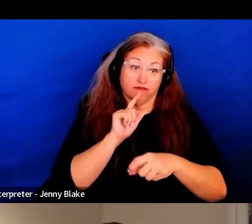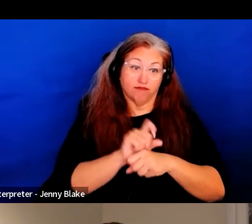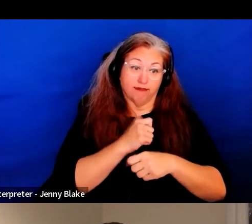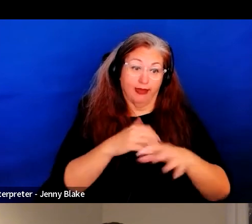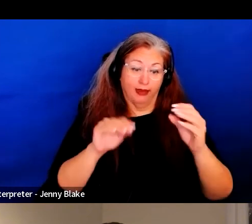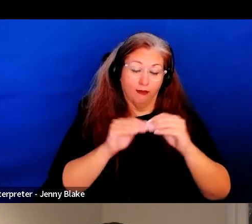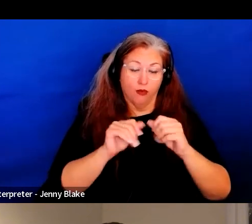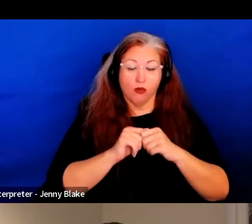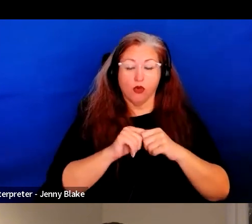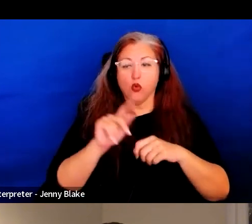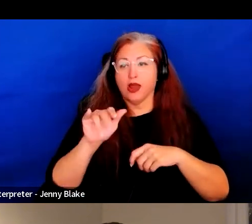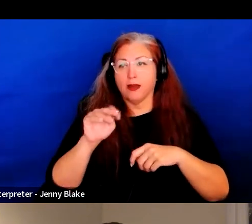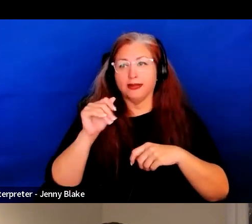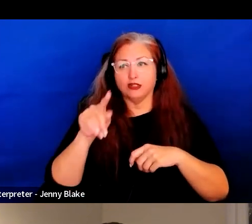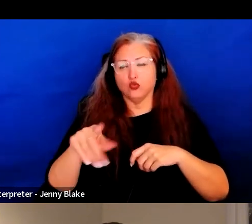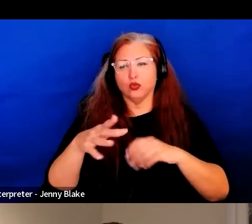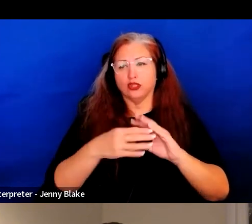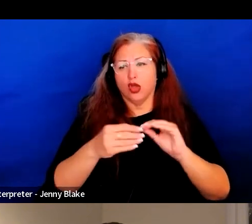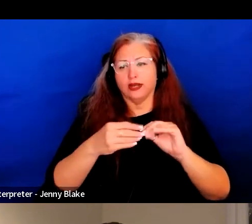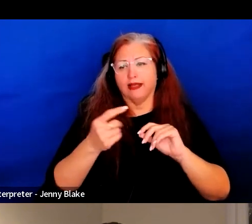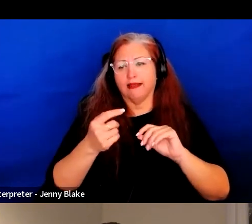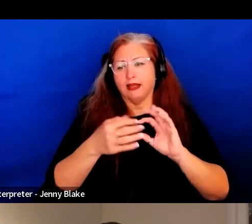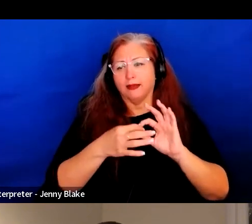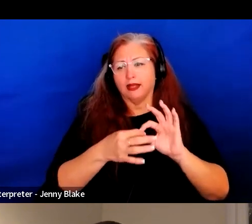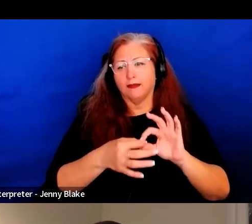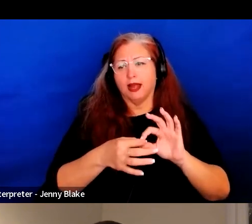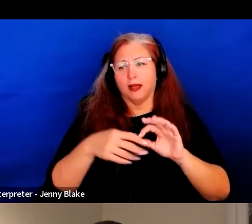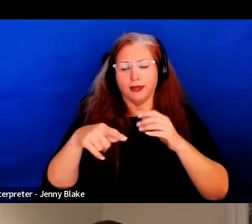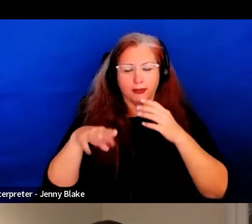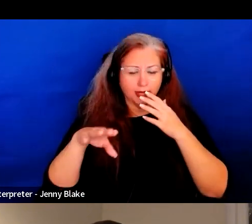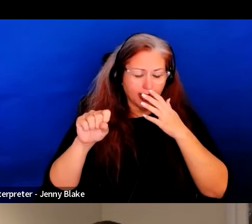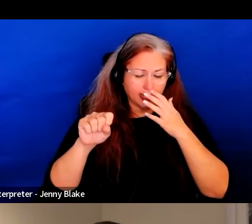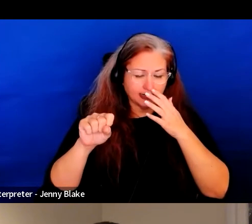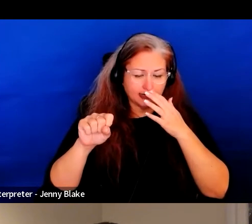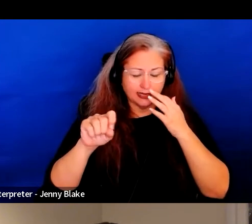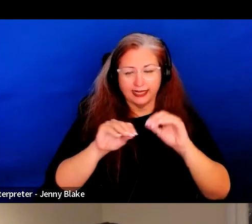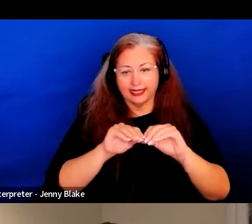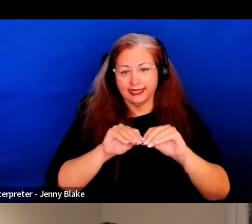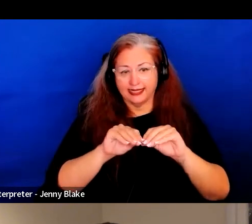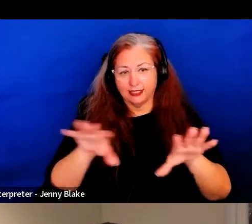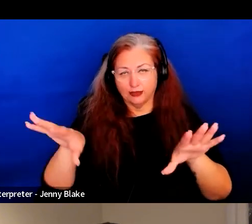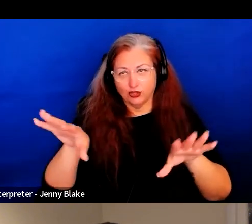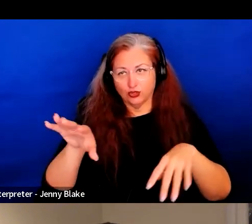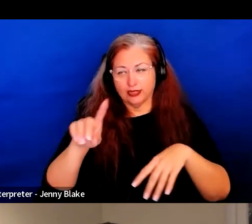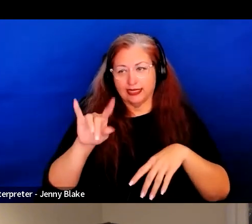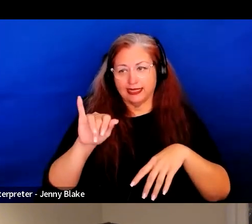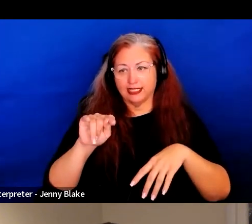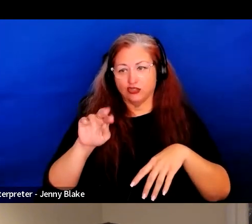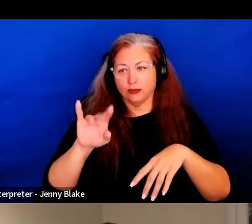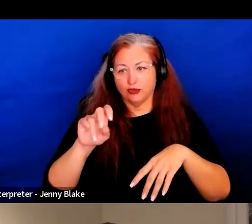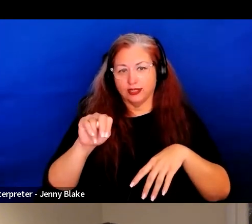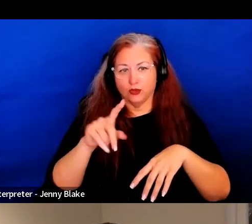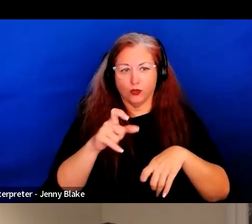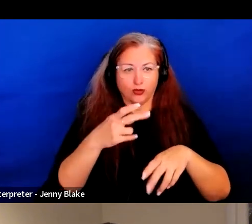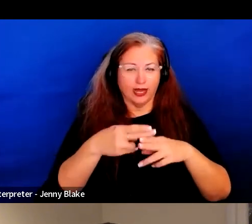And Kim, since you talked a little bit about PBS distribution, PBS distributing, the name that you